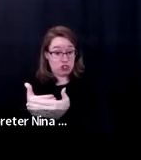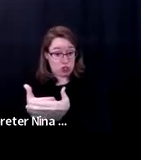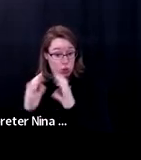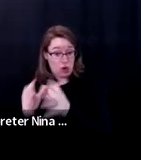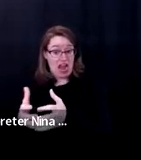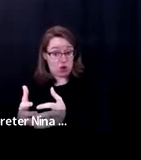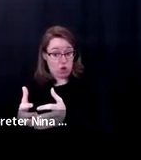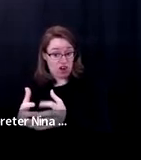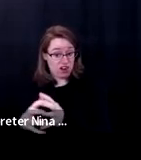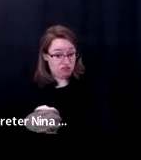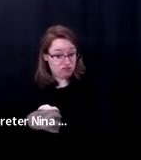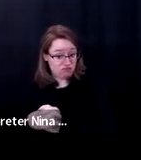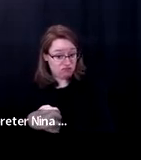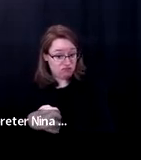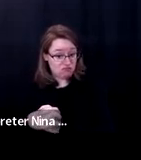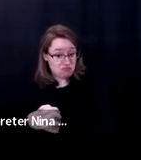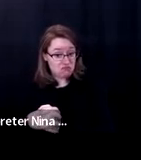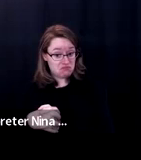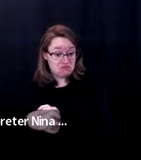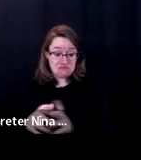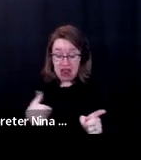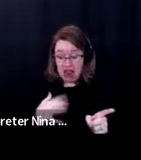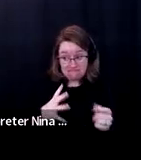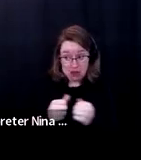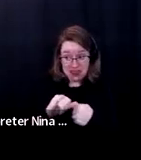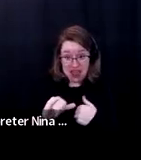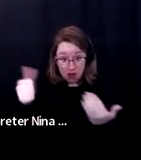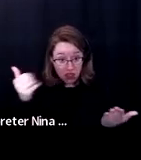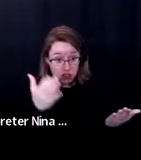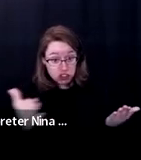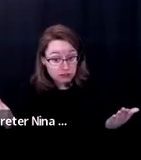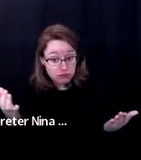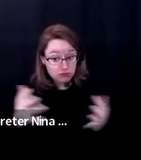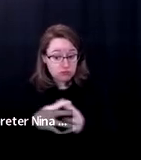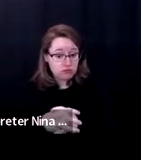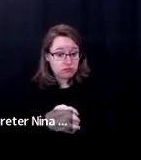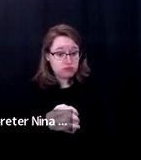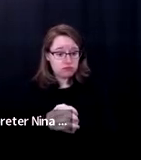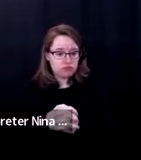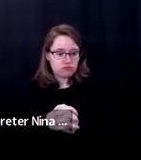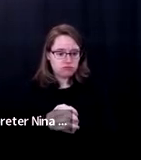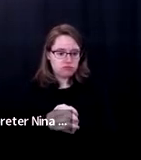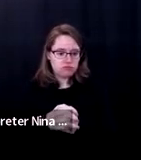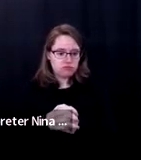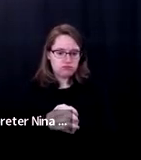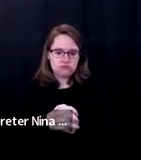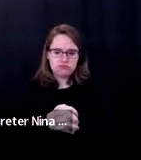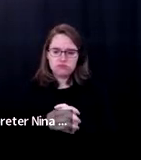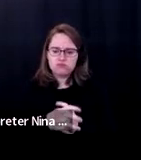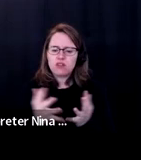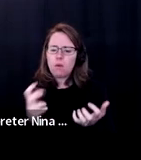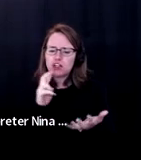say. Yeah, I'm fine with that. I don't know how others feel. Let me just look at that whole.